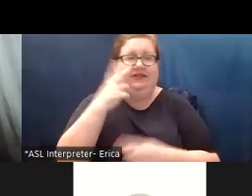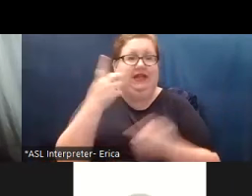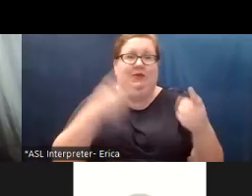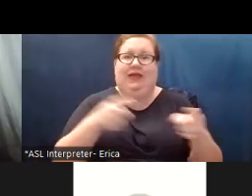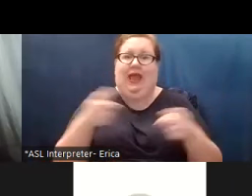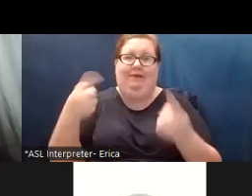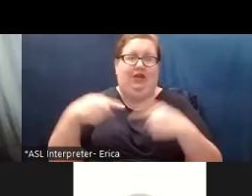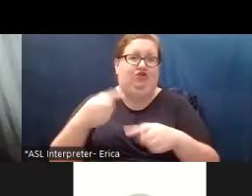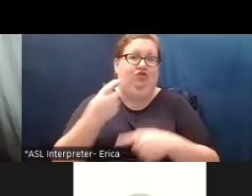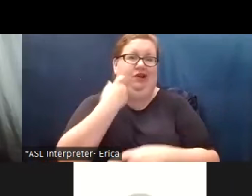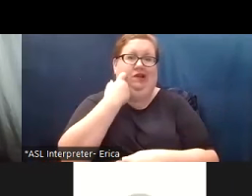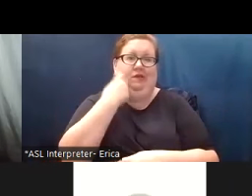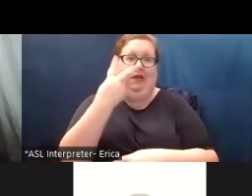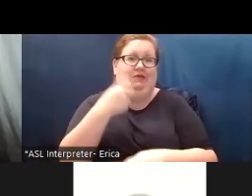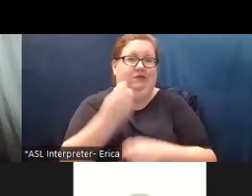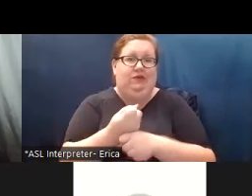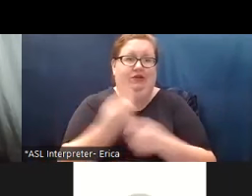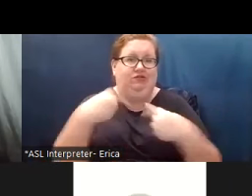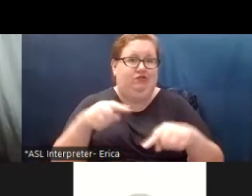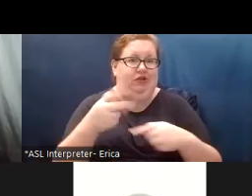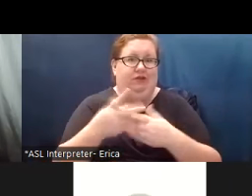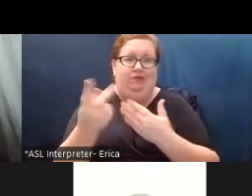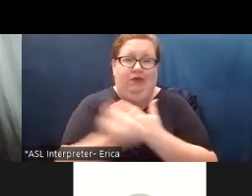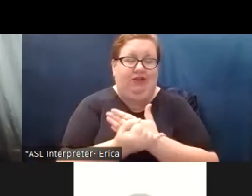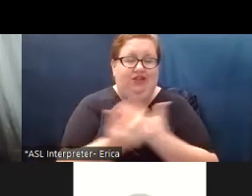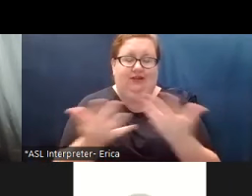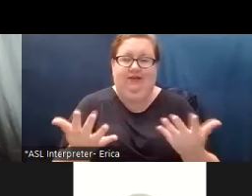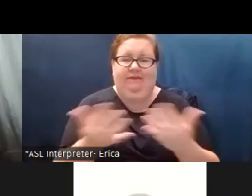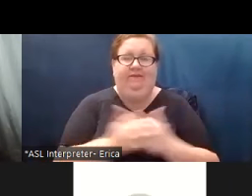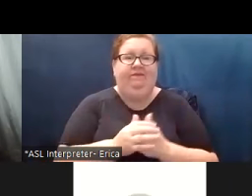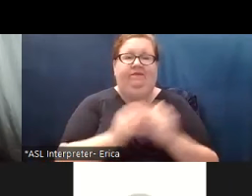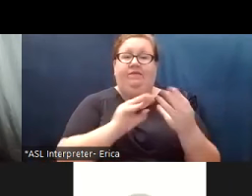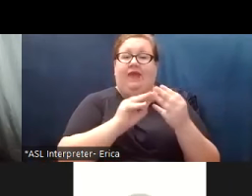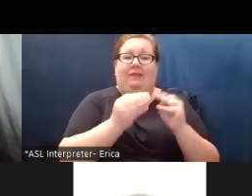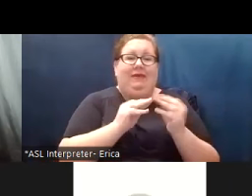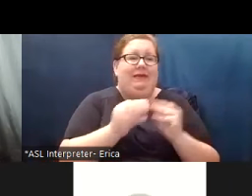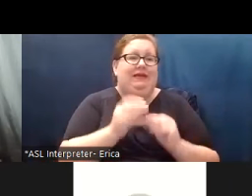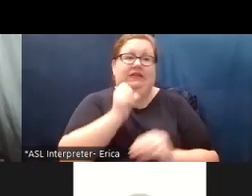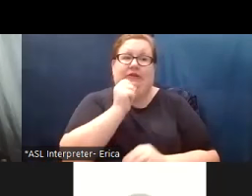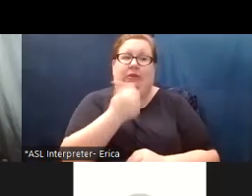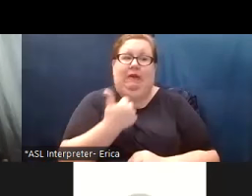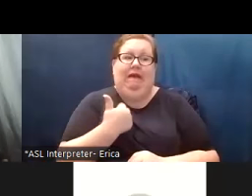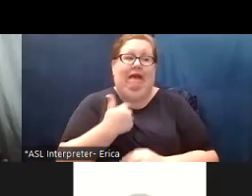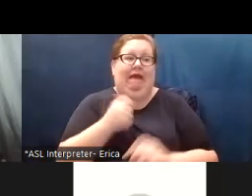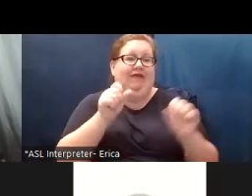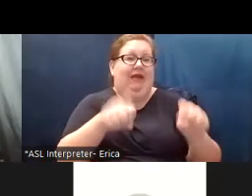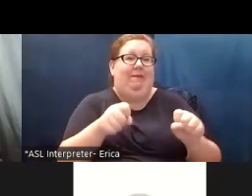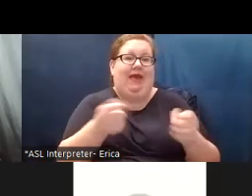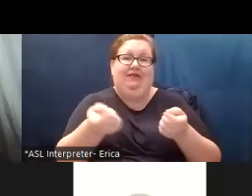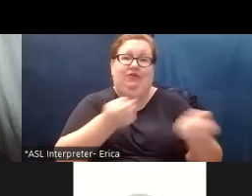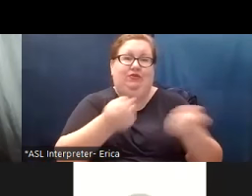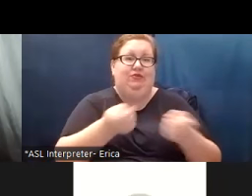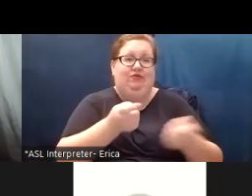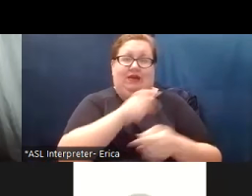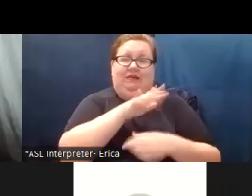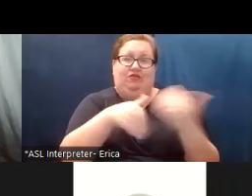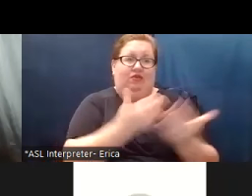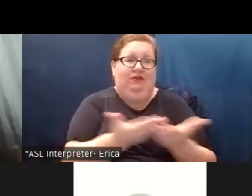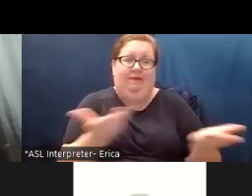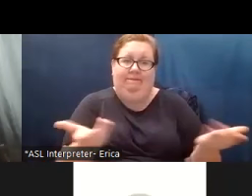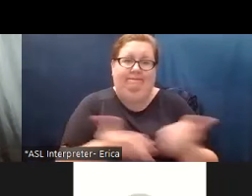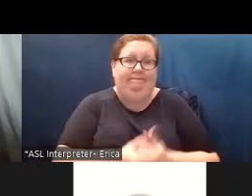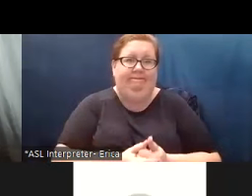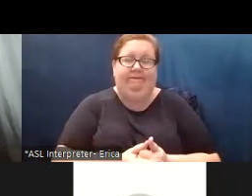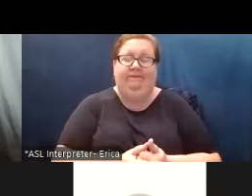that, this isn't something that municipalities have the capacity to be, addressing all the time. We've